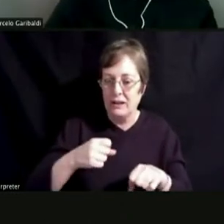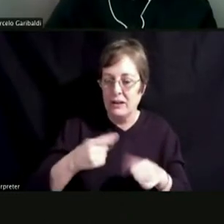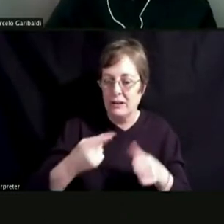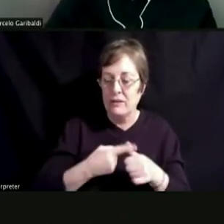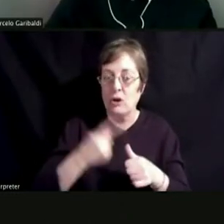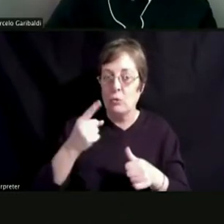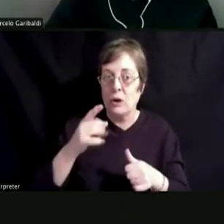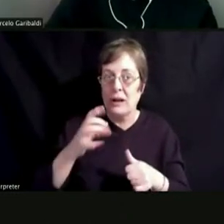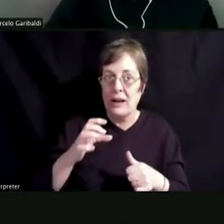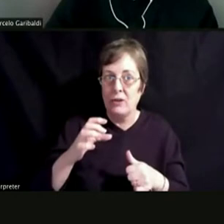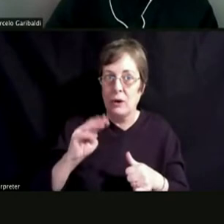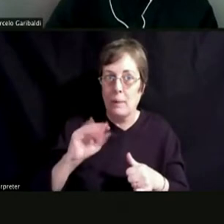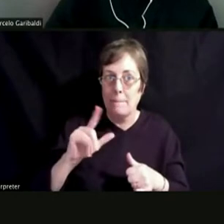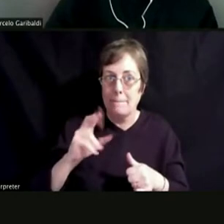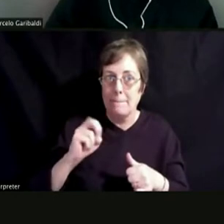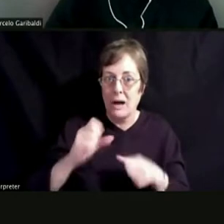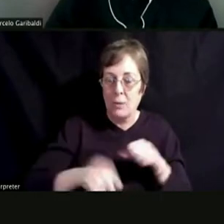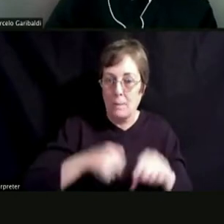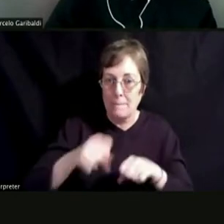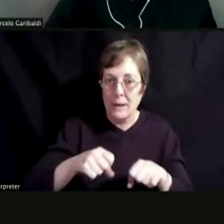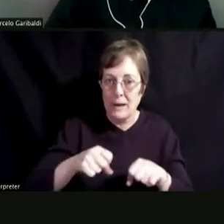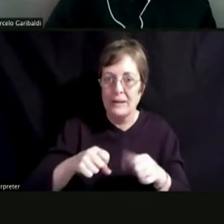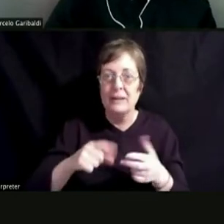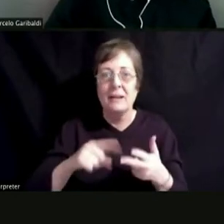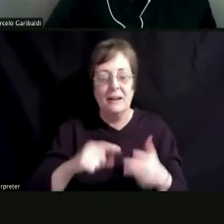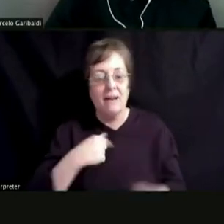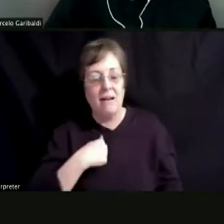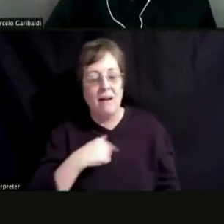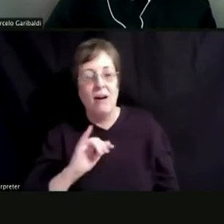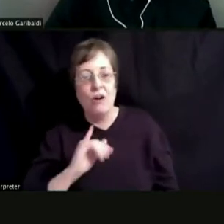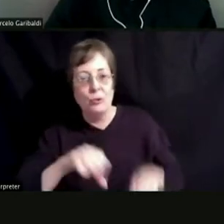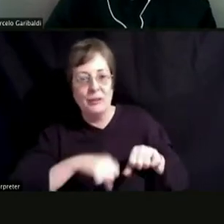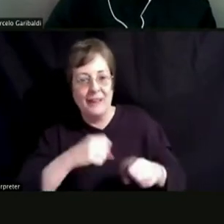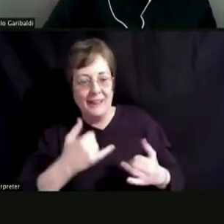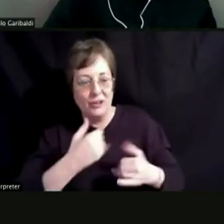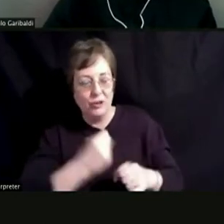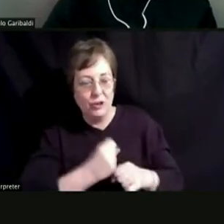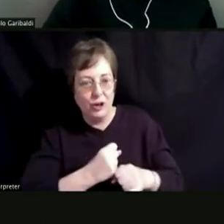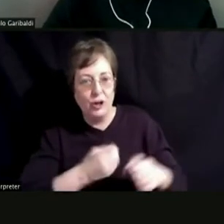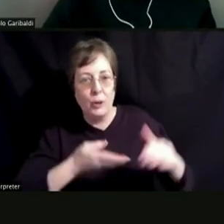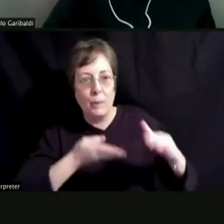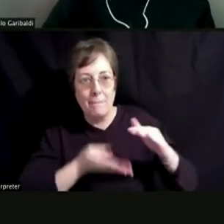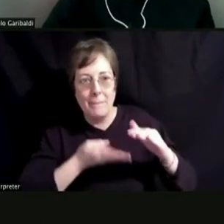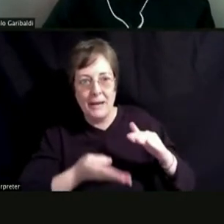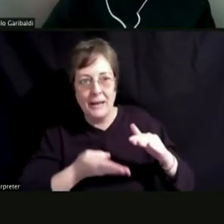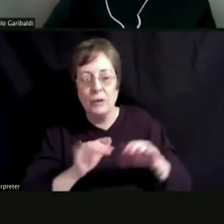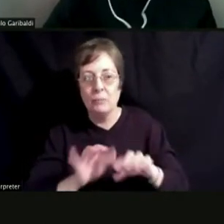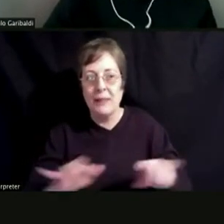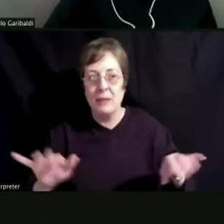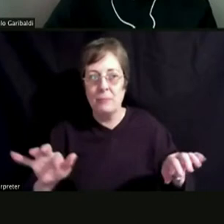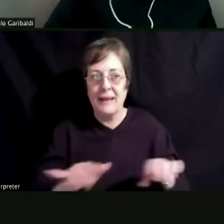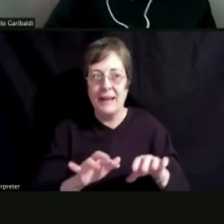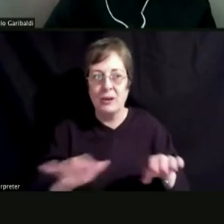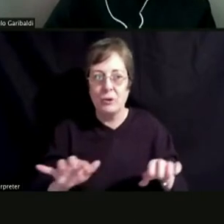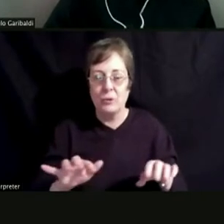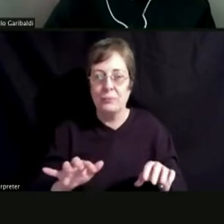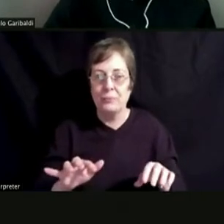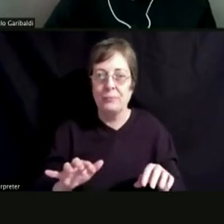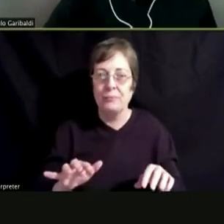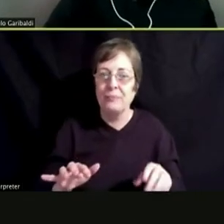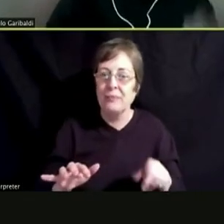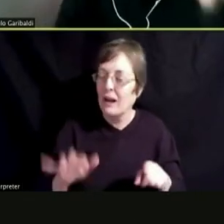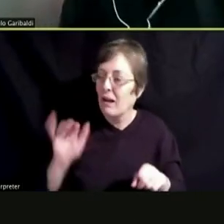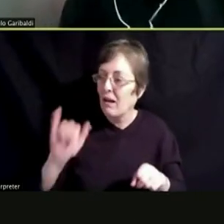I also started cycling this year, and I also bake and play piano. Beautiful. We have bakers and we